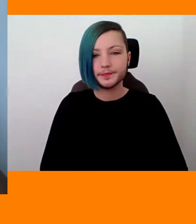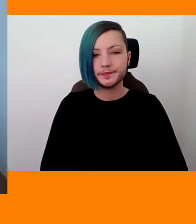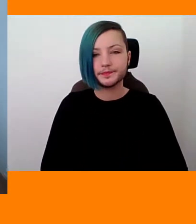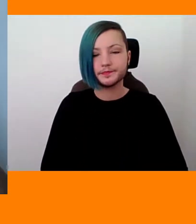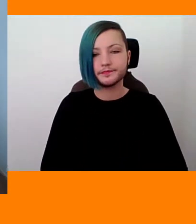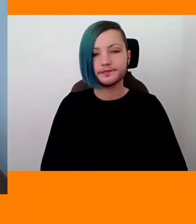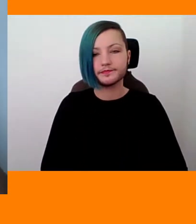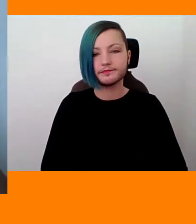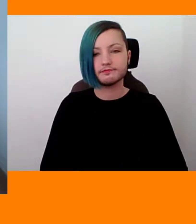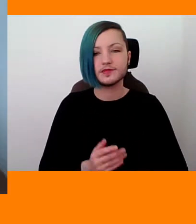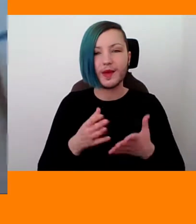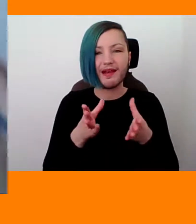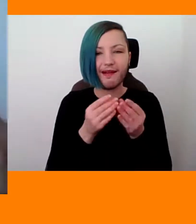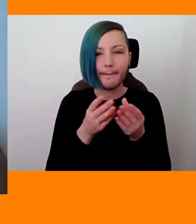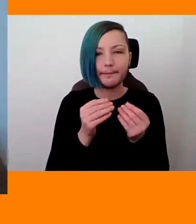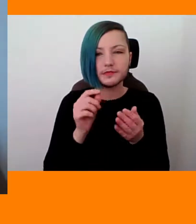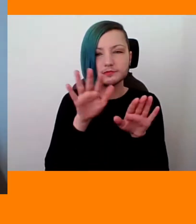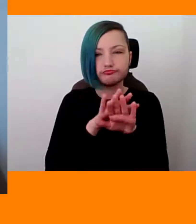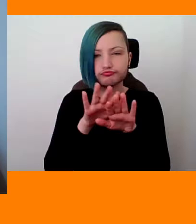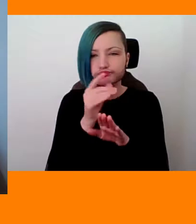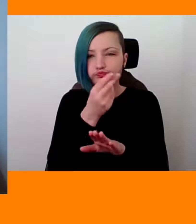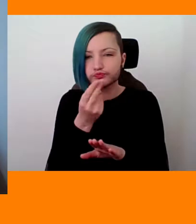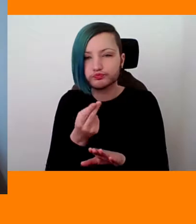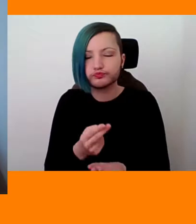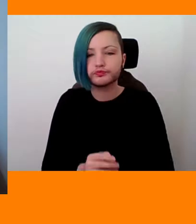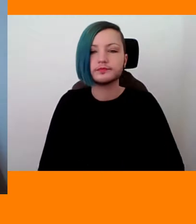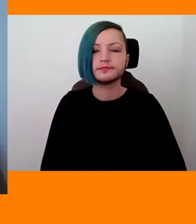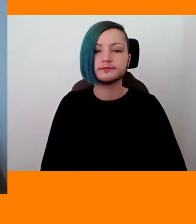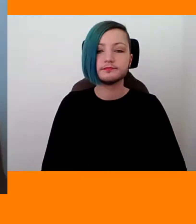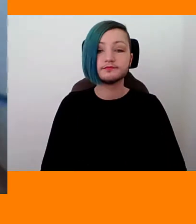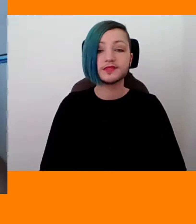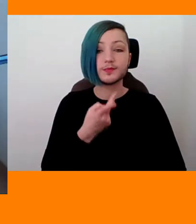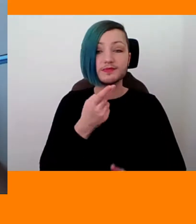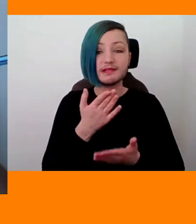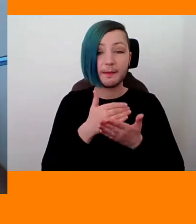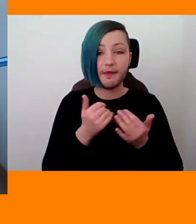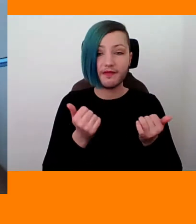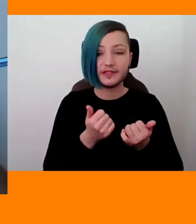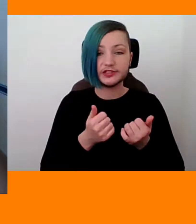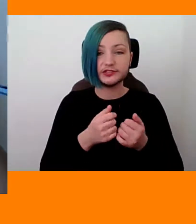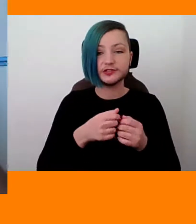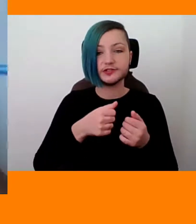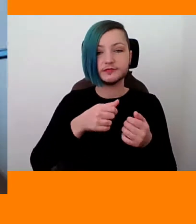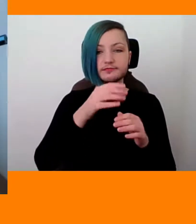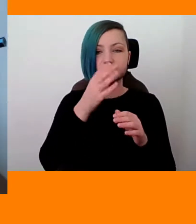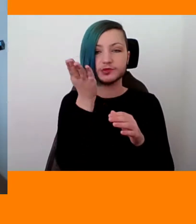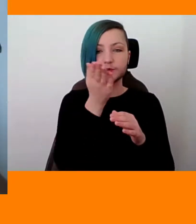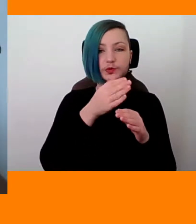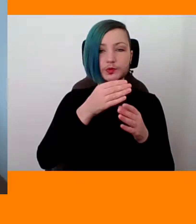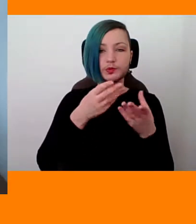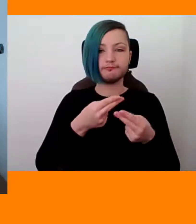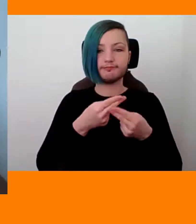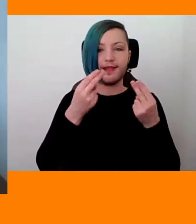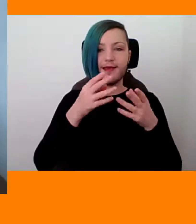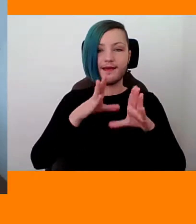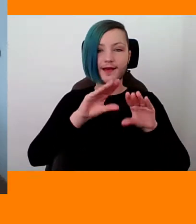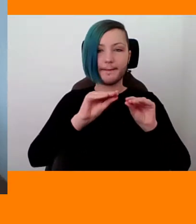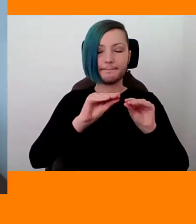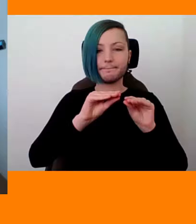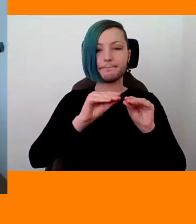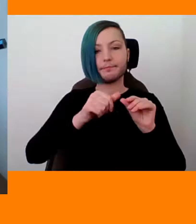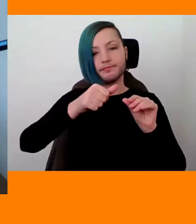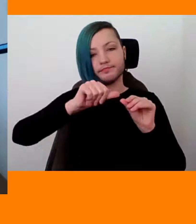And fill in any gaps there. That's your second bit done. Last part here, same again.